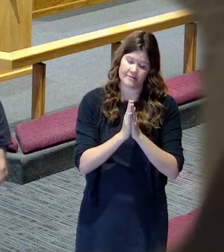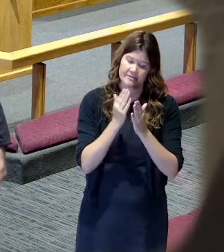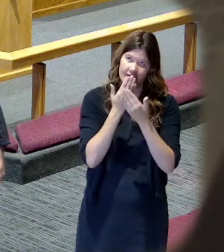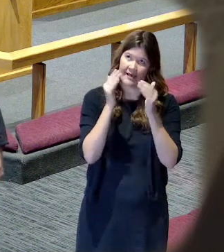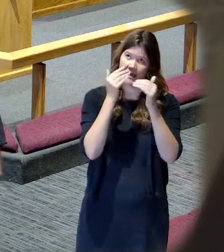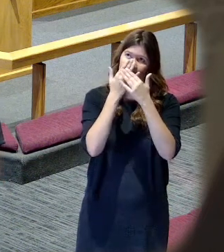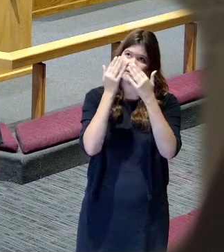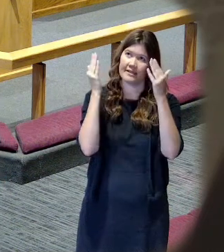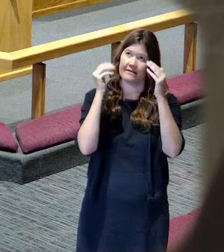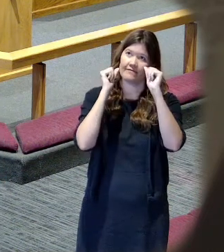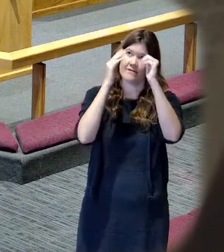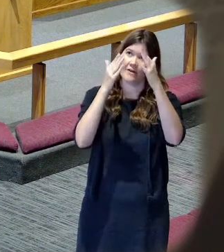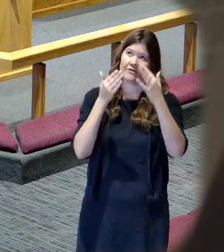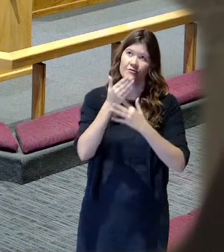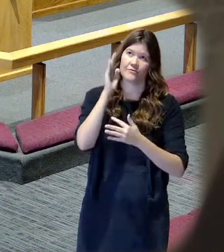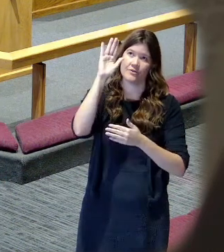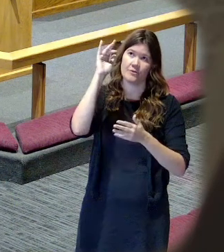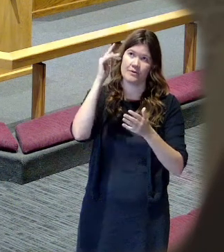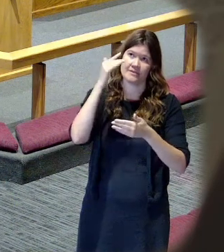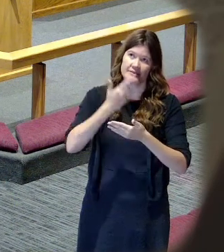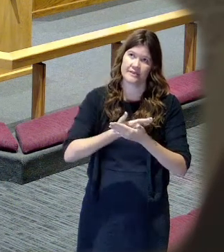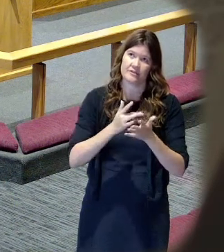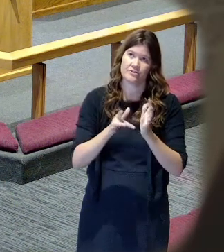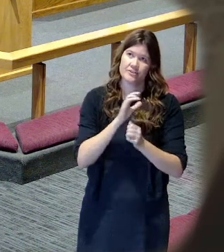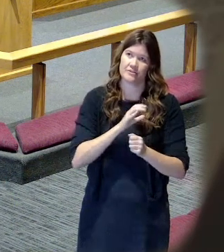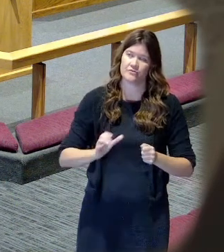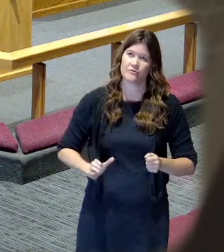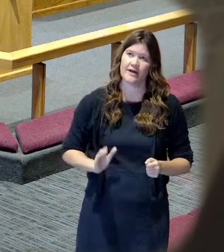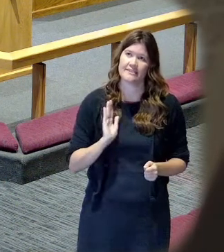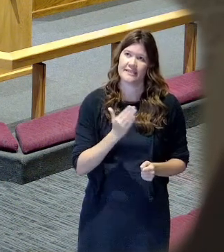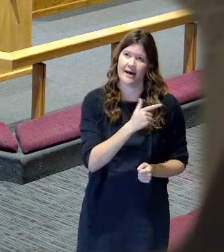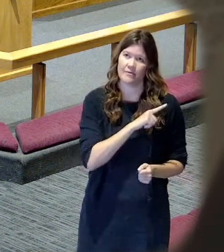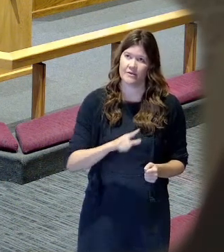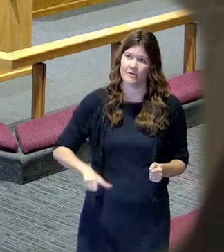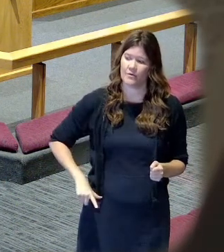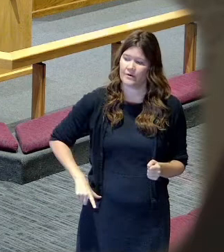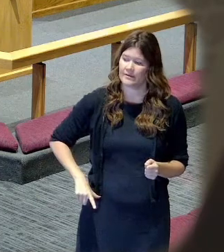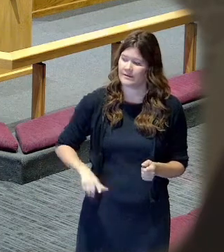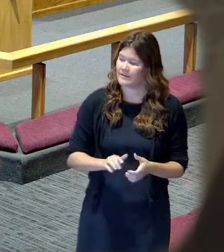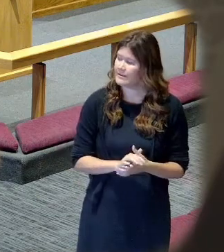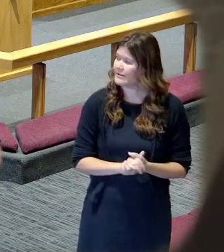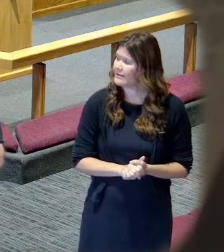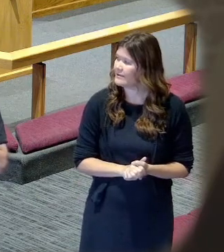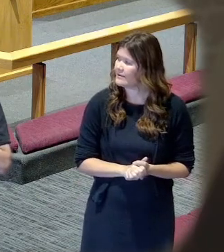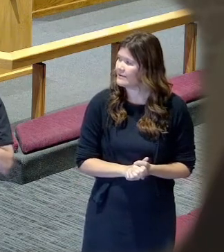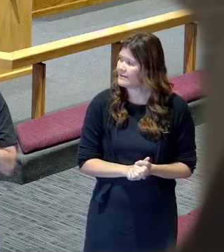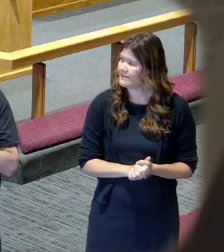Father, through your dear Son, Jesus Christ, our Lord. Amen. Amen.